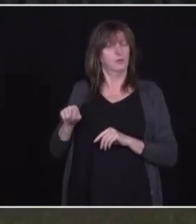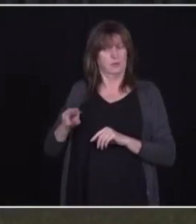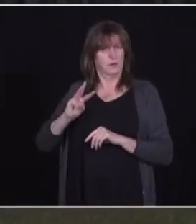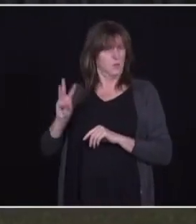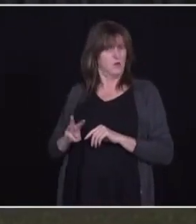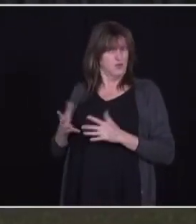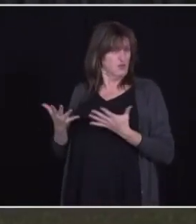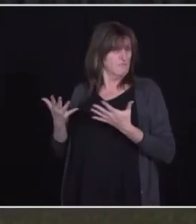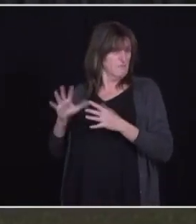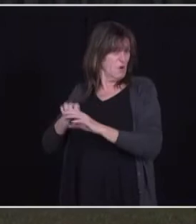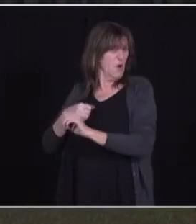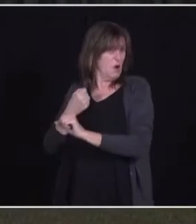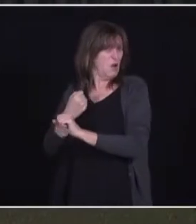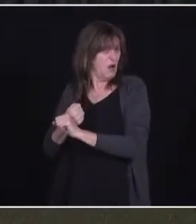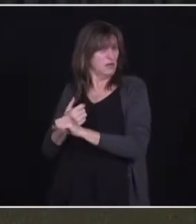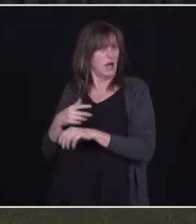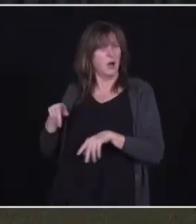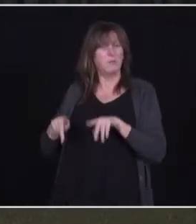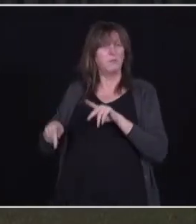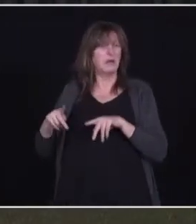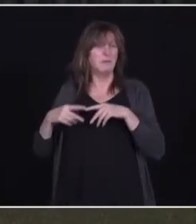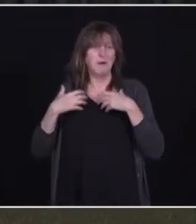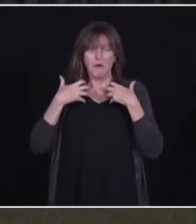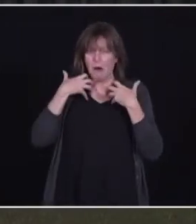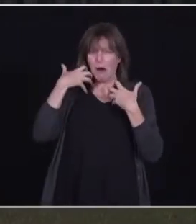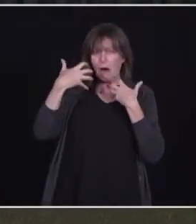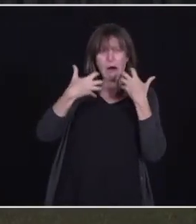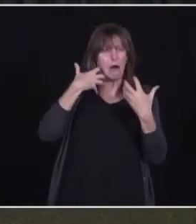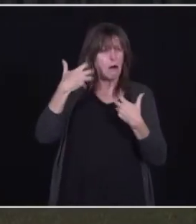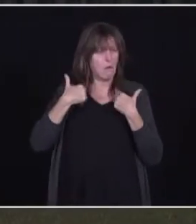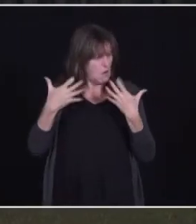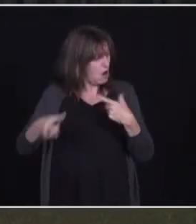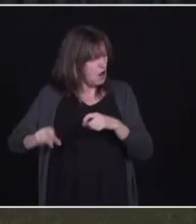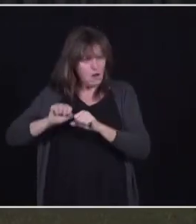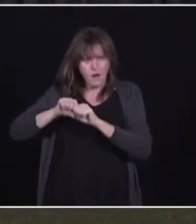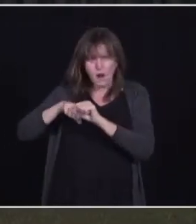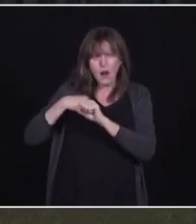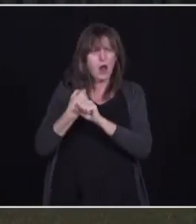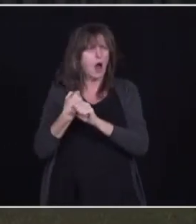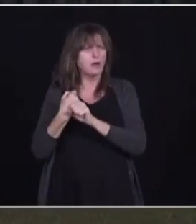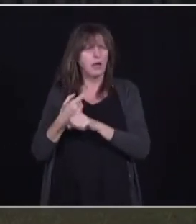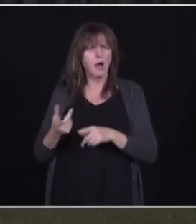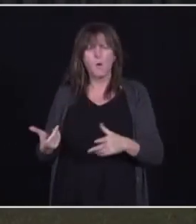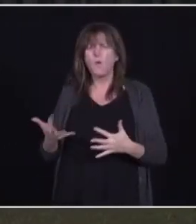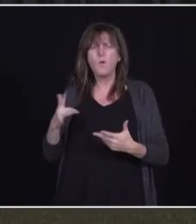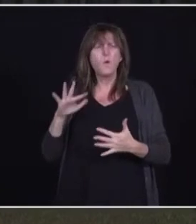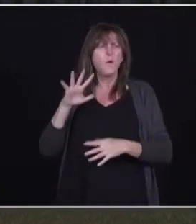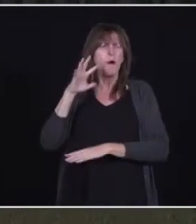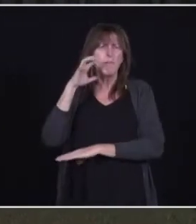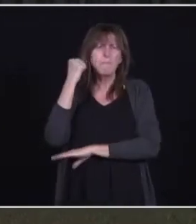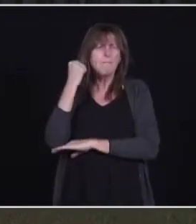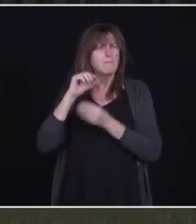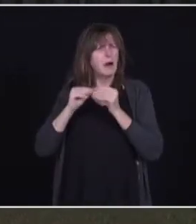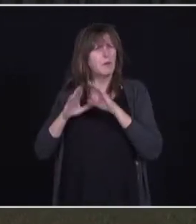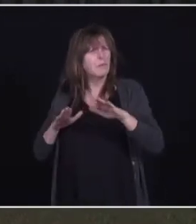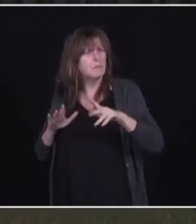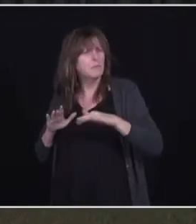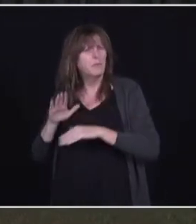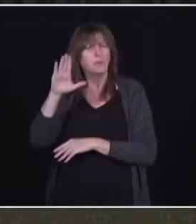a while now. They've had record case numbers. We're told the ICUs are their capacity. How do you respond to